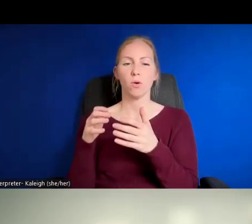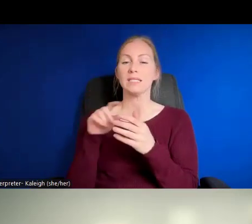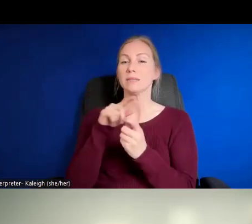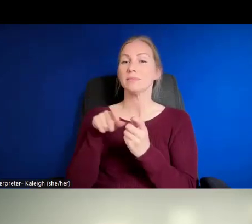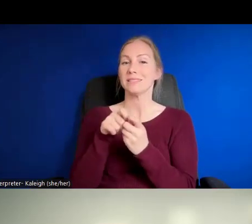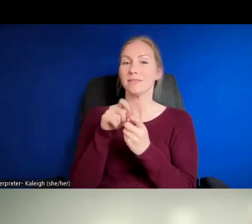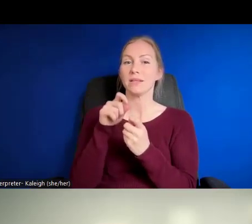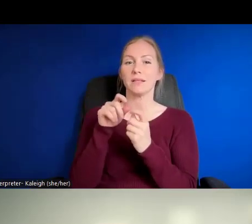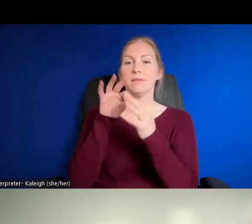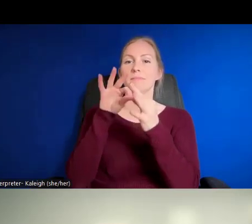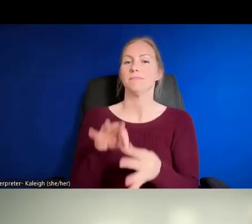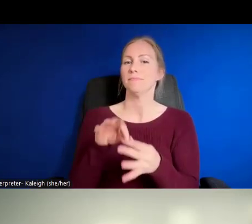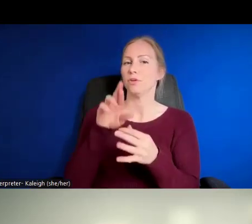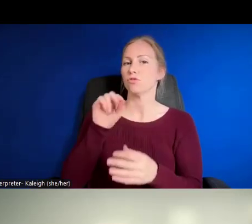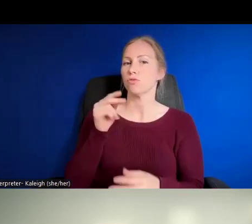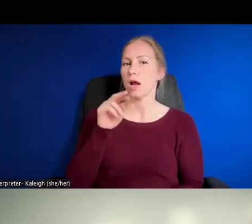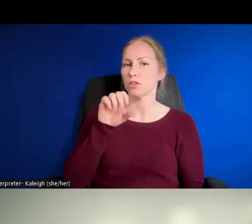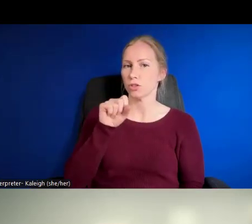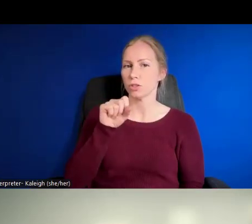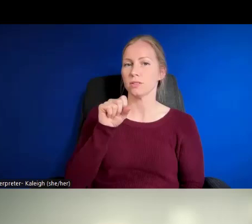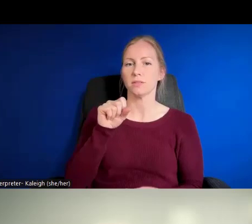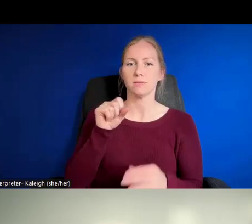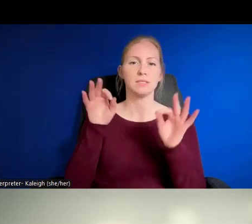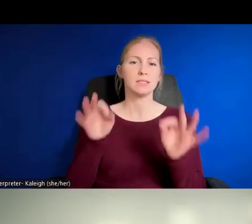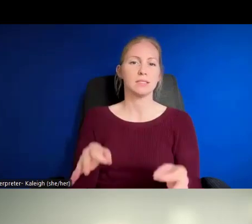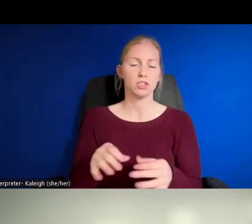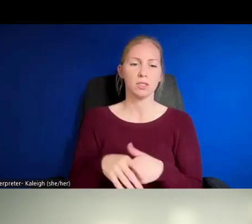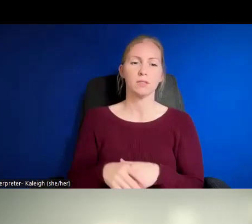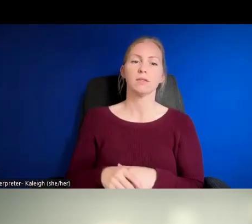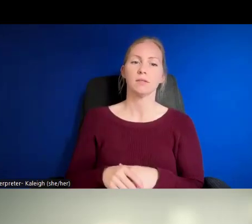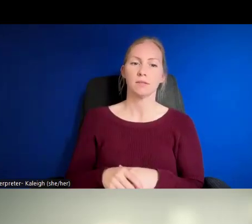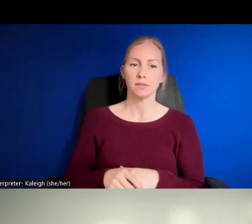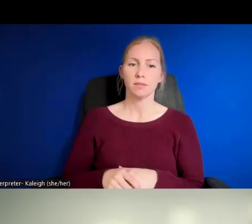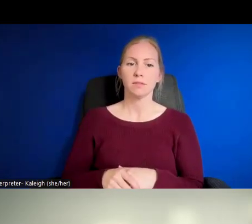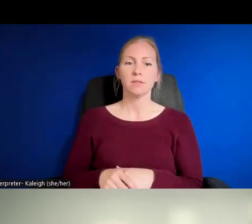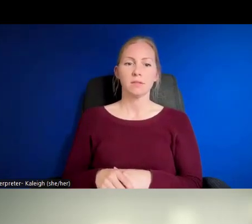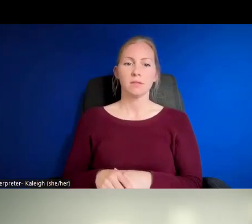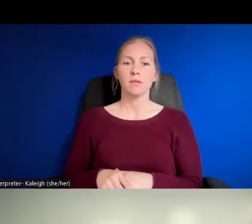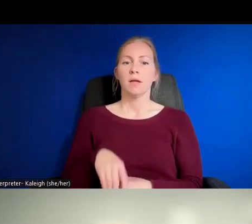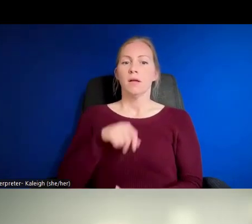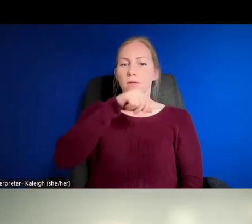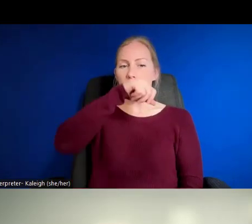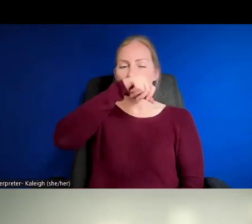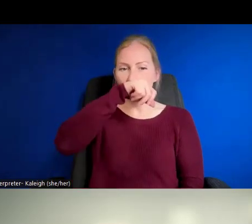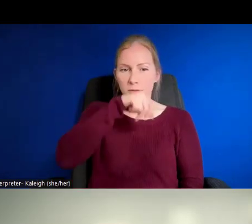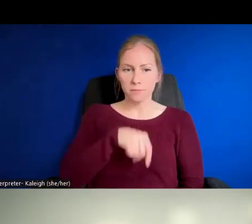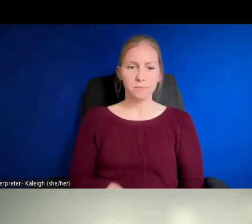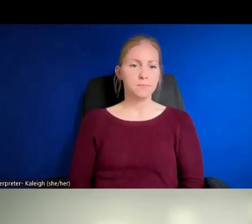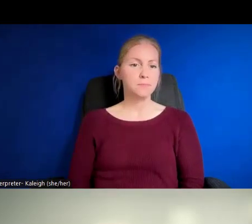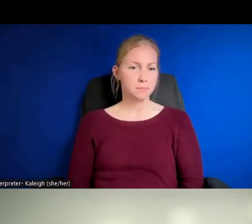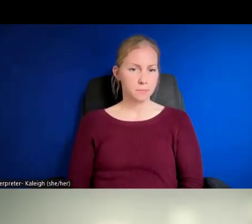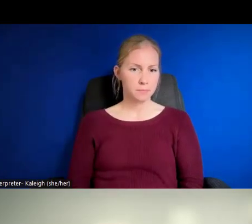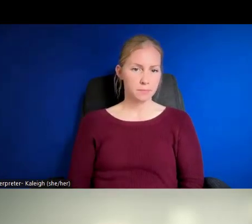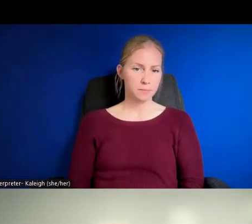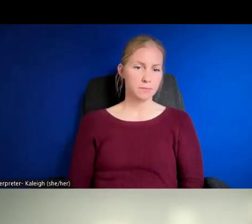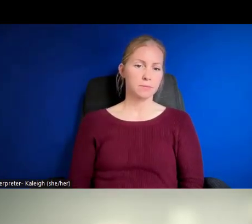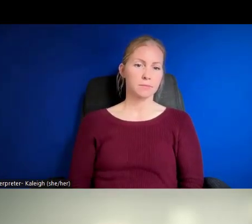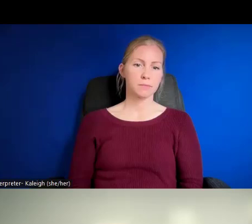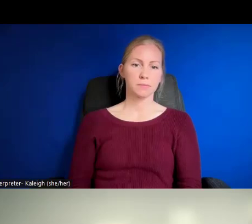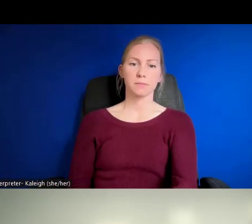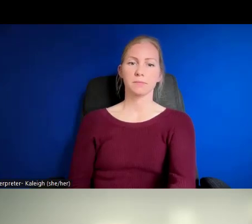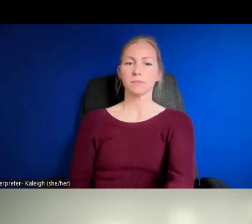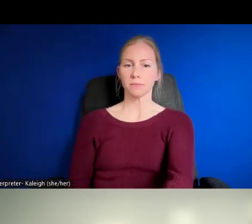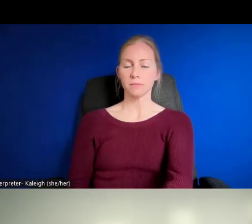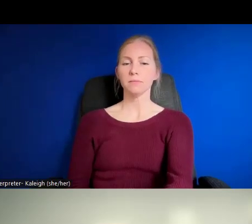decision. The third type is an exercise of the state's parens patriae